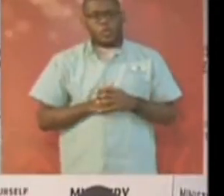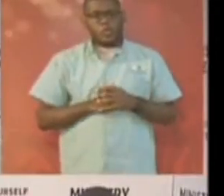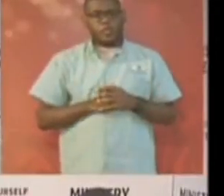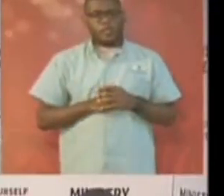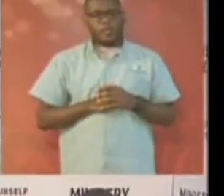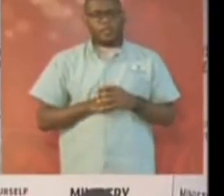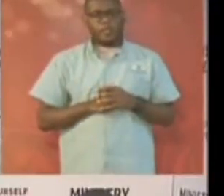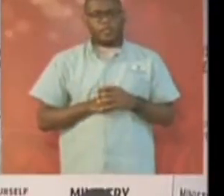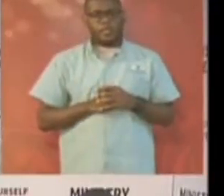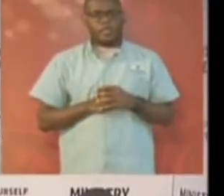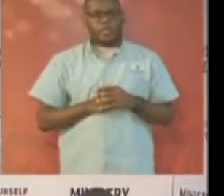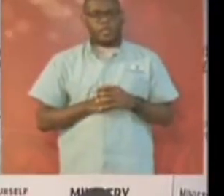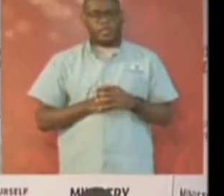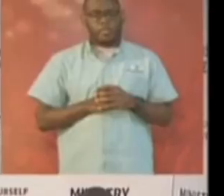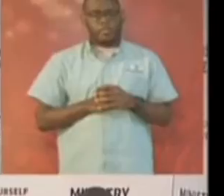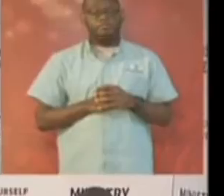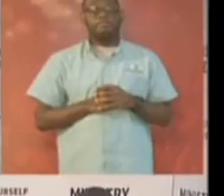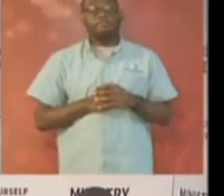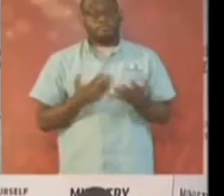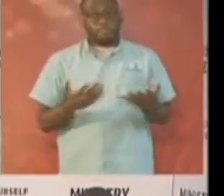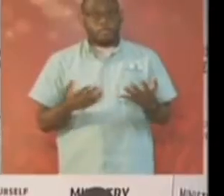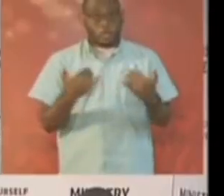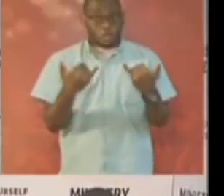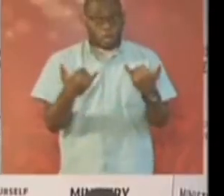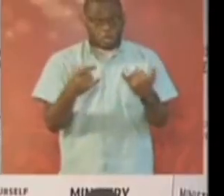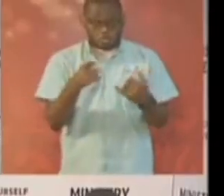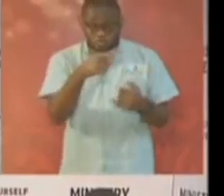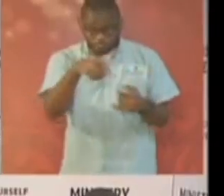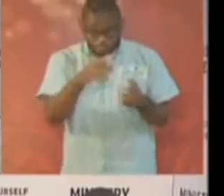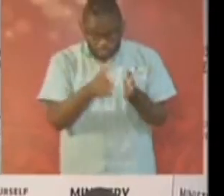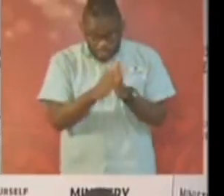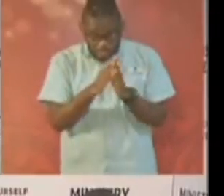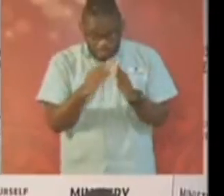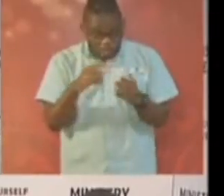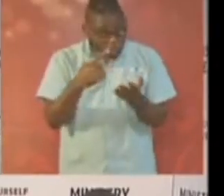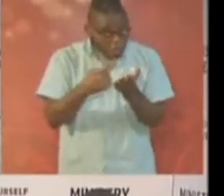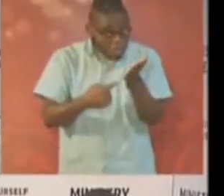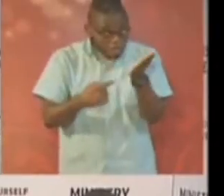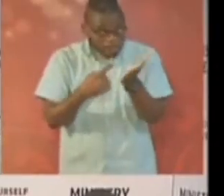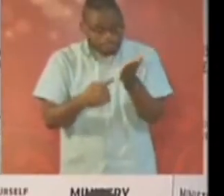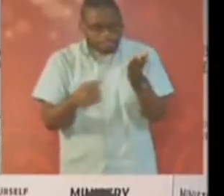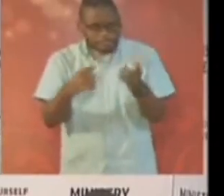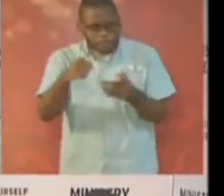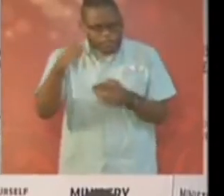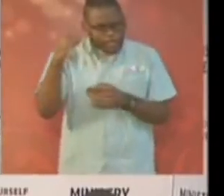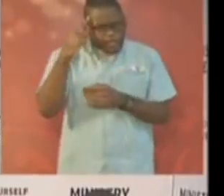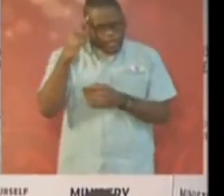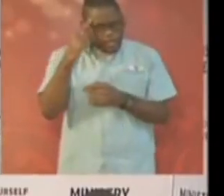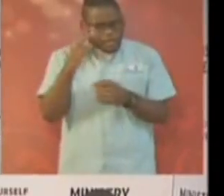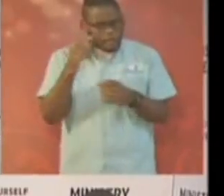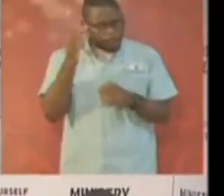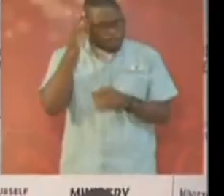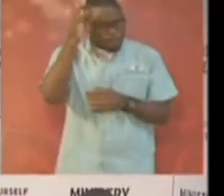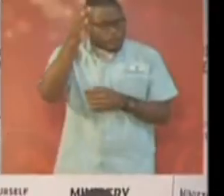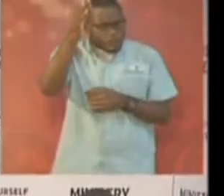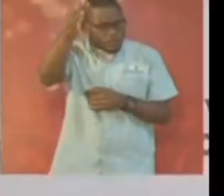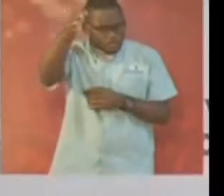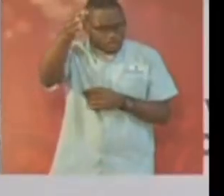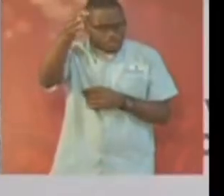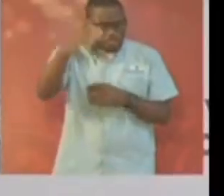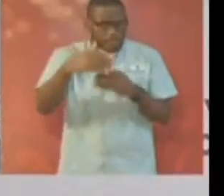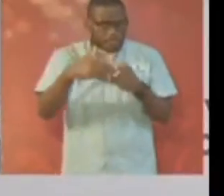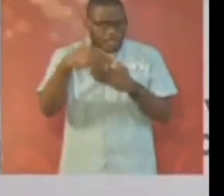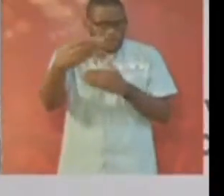Khan. Now, you asked what we look at or what we may be projecting going into and